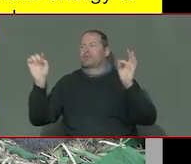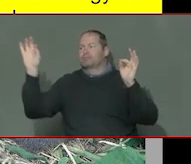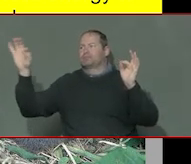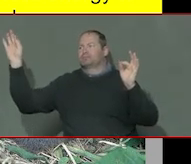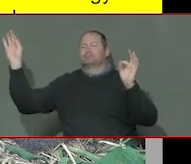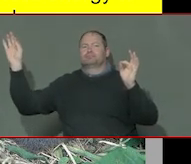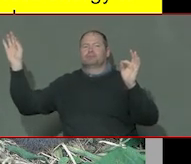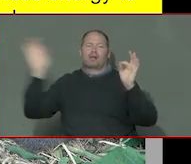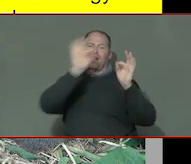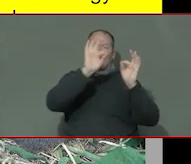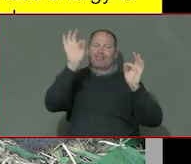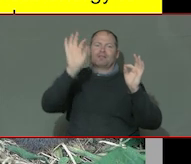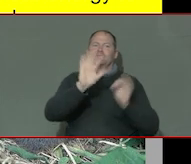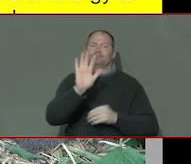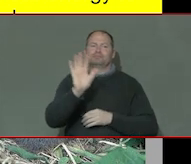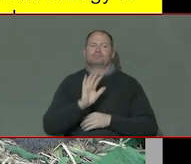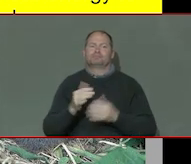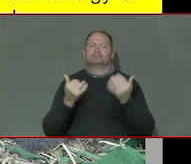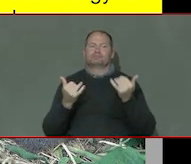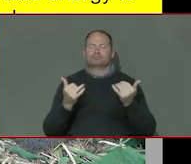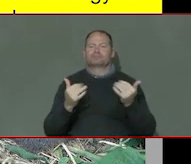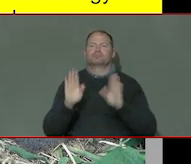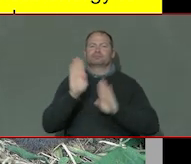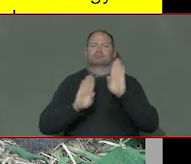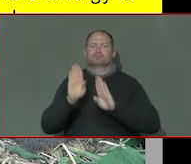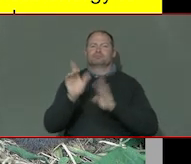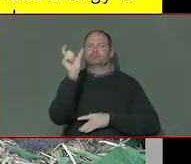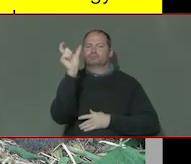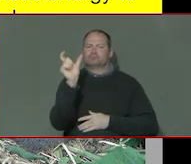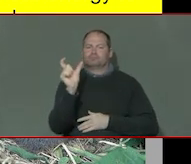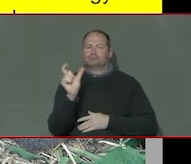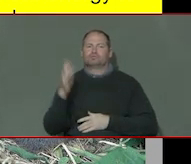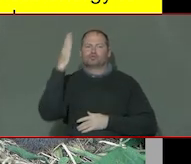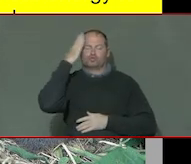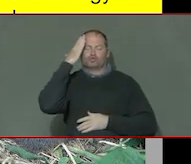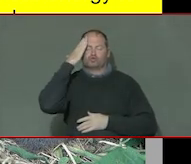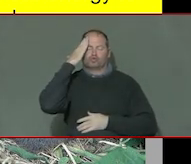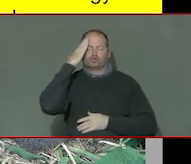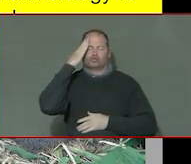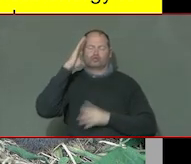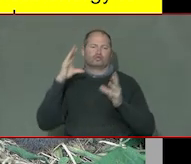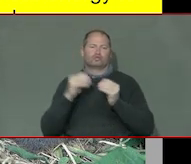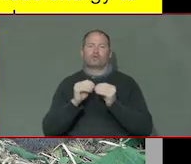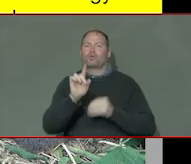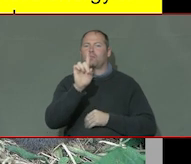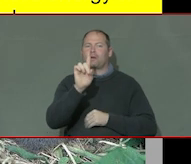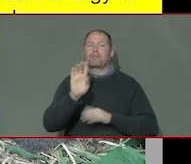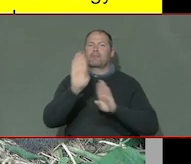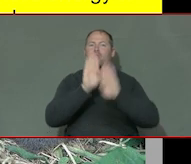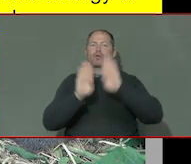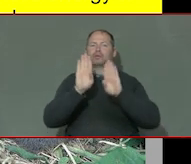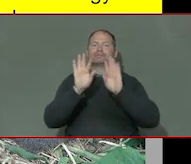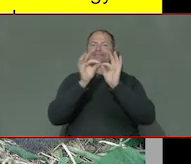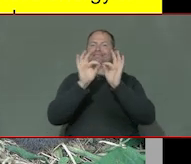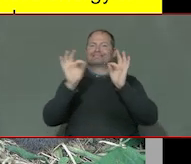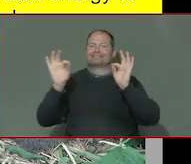if you're a teacher, you just go through the biological terms and you make sure your children know this, this, this. But biology wants full